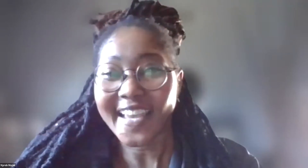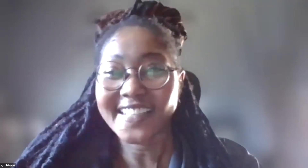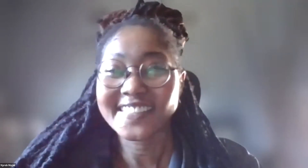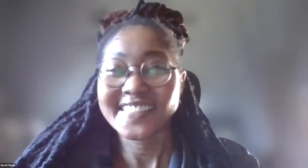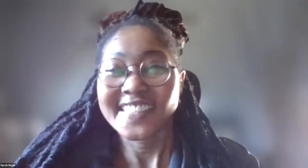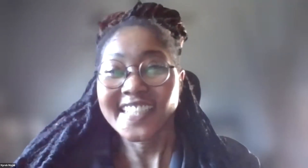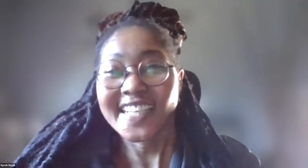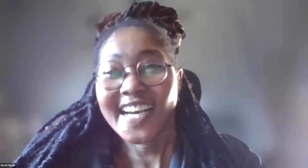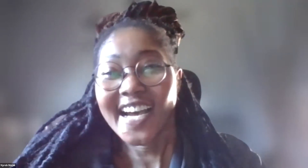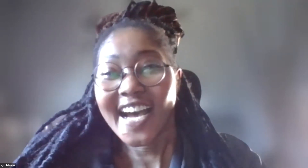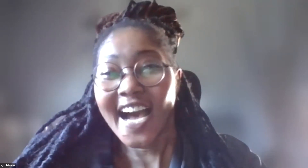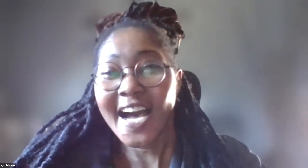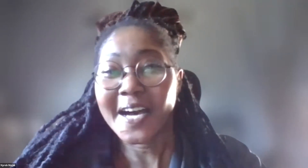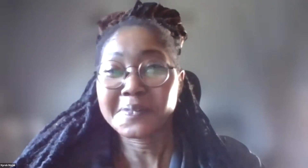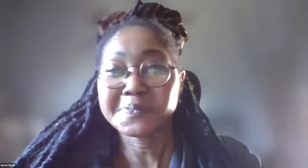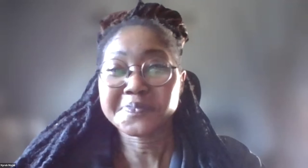Okay.